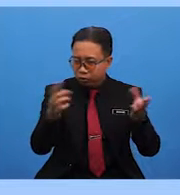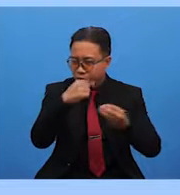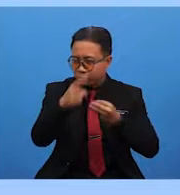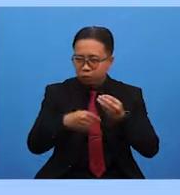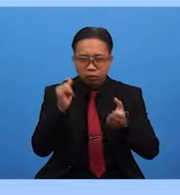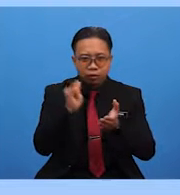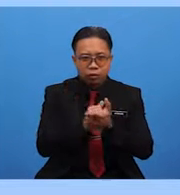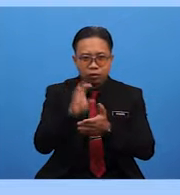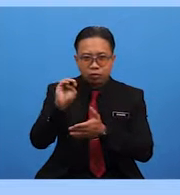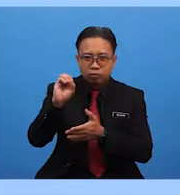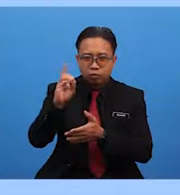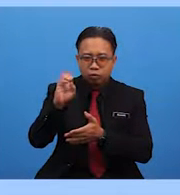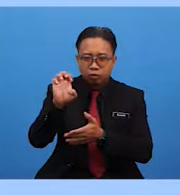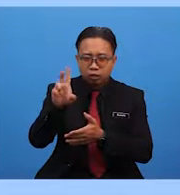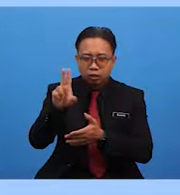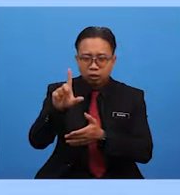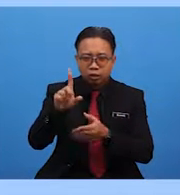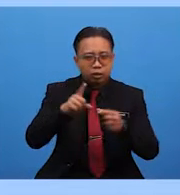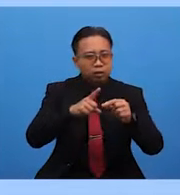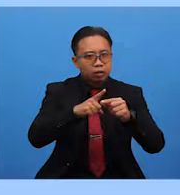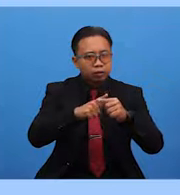this modal verb.